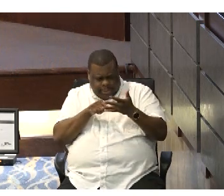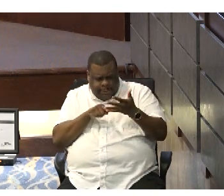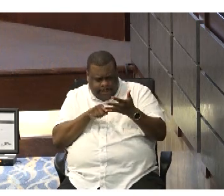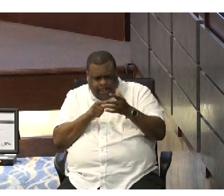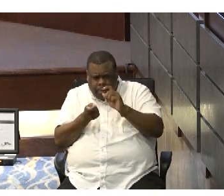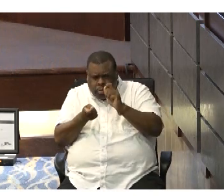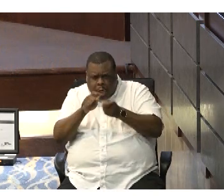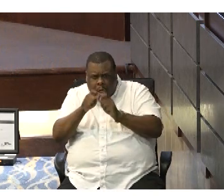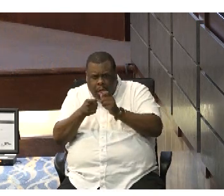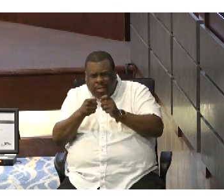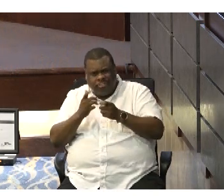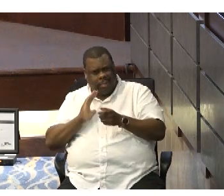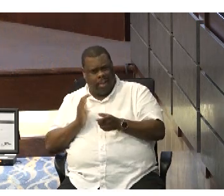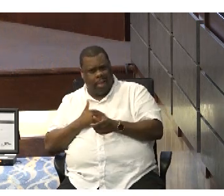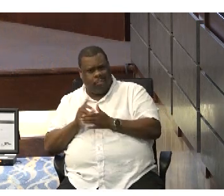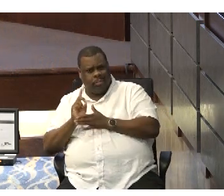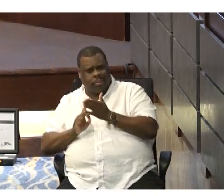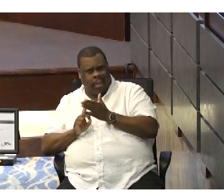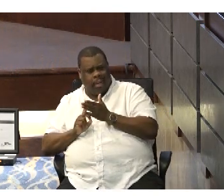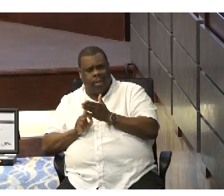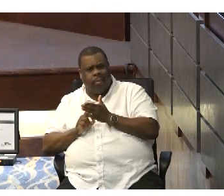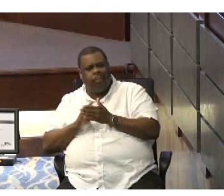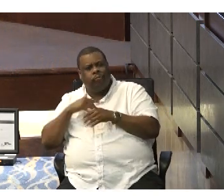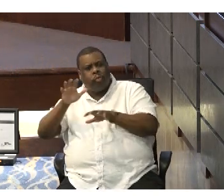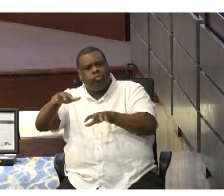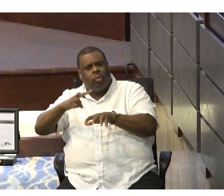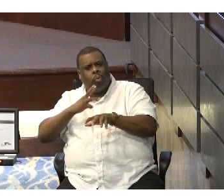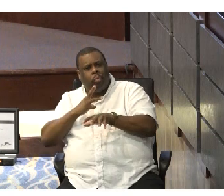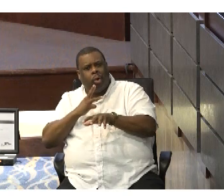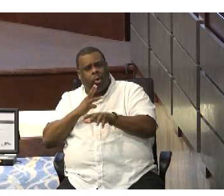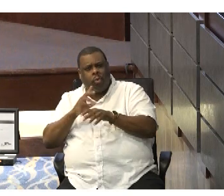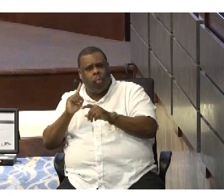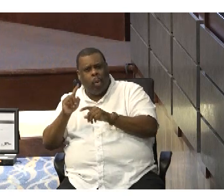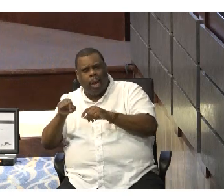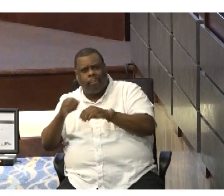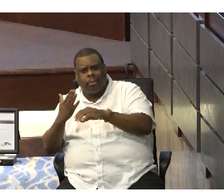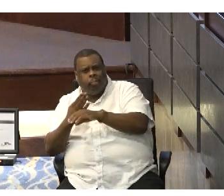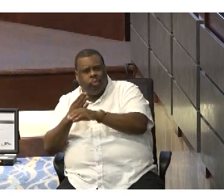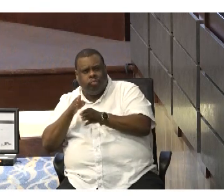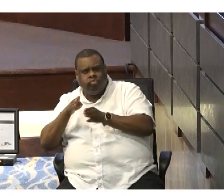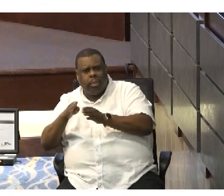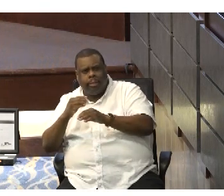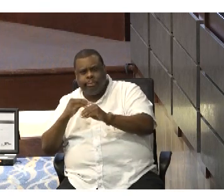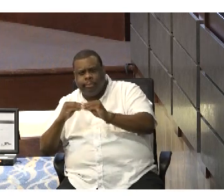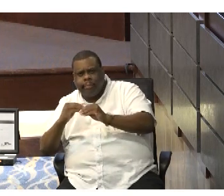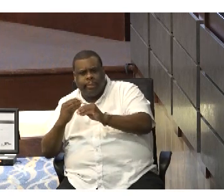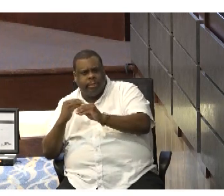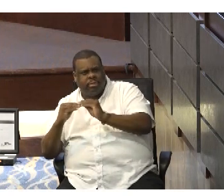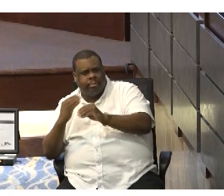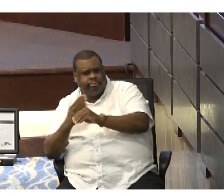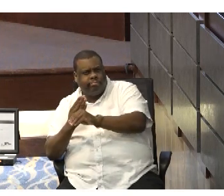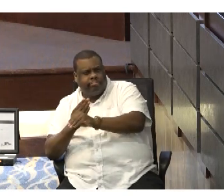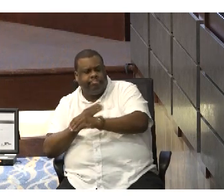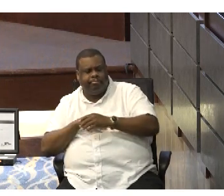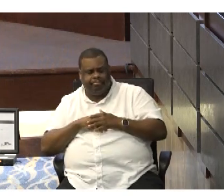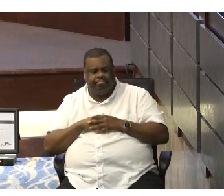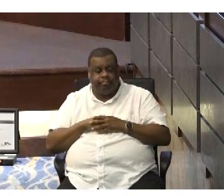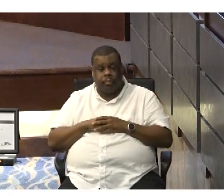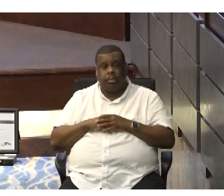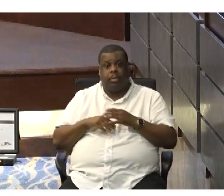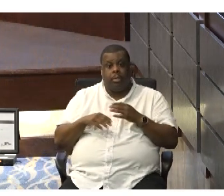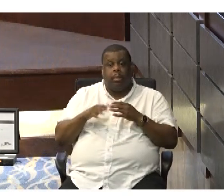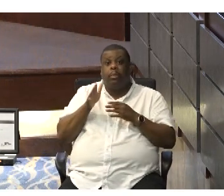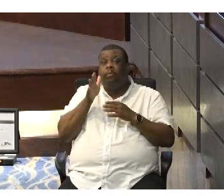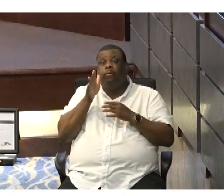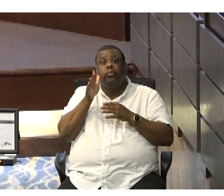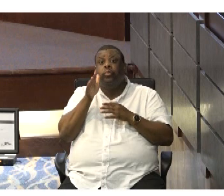our design criteria and stormwater criteria where we thought it was practical and appropriate. But in the future, what